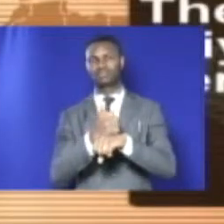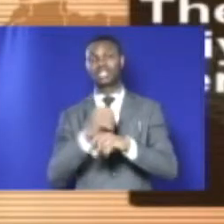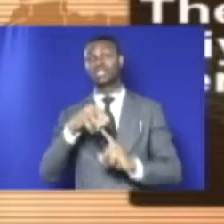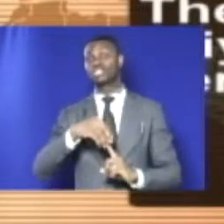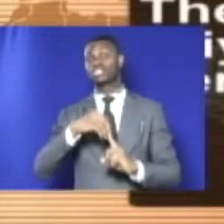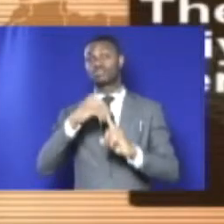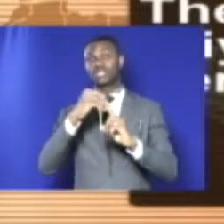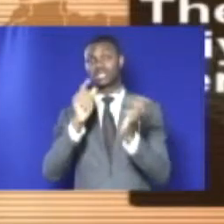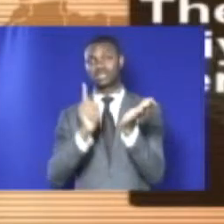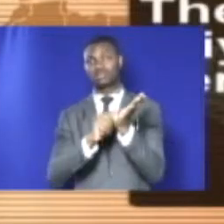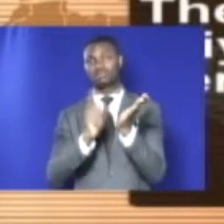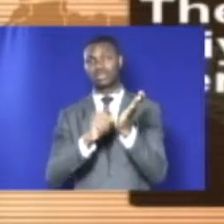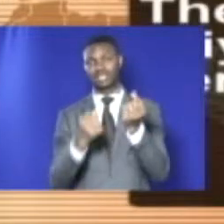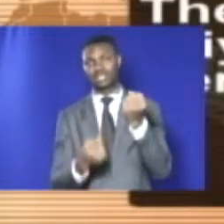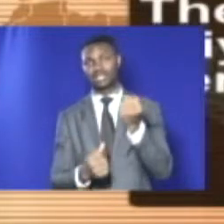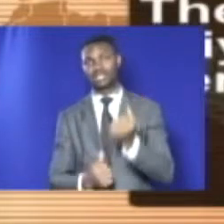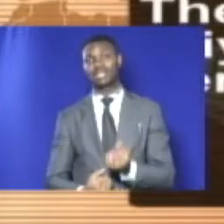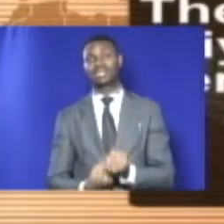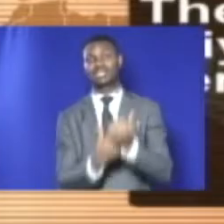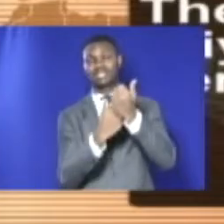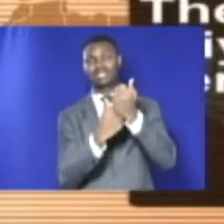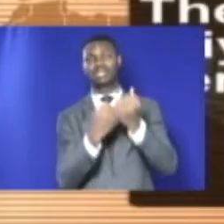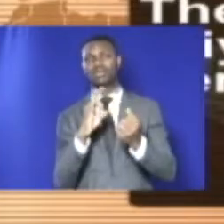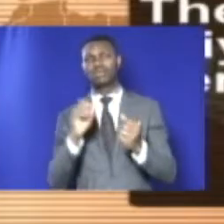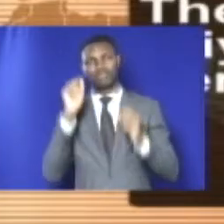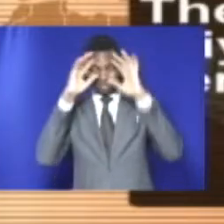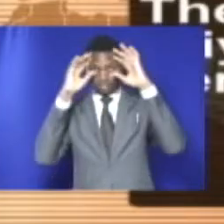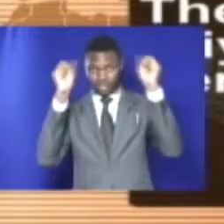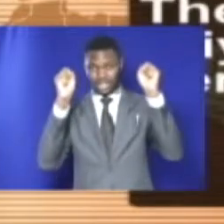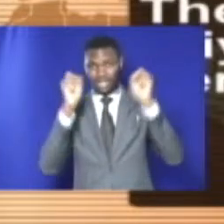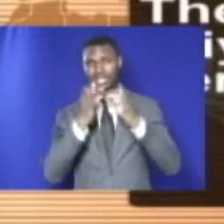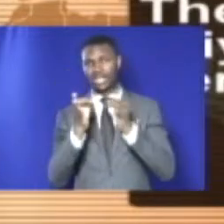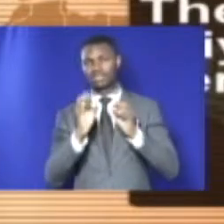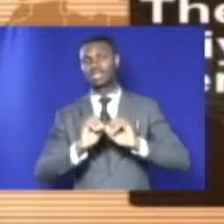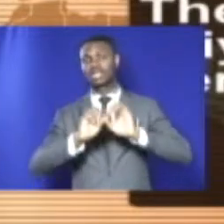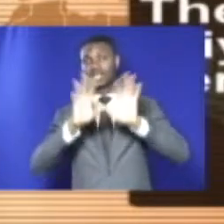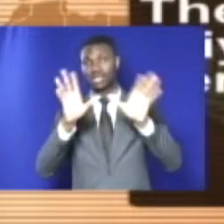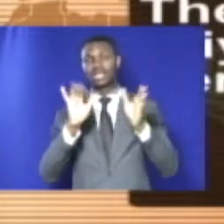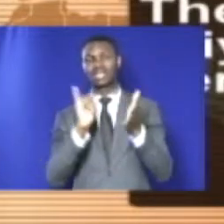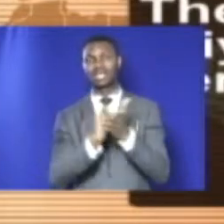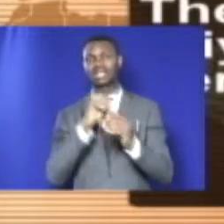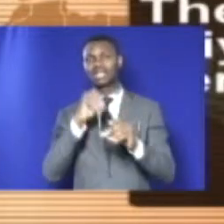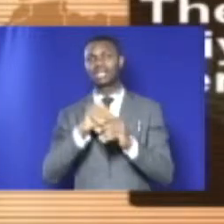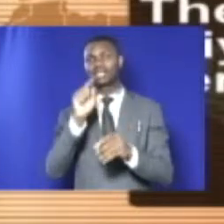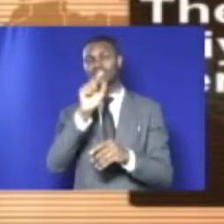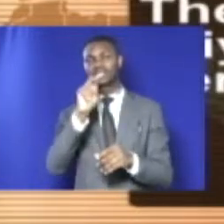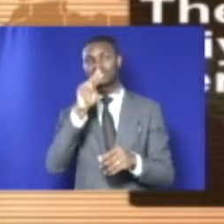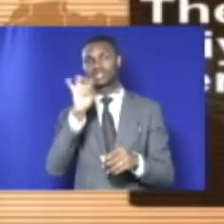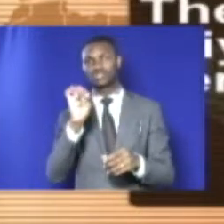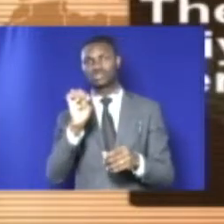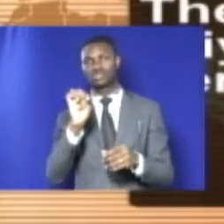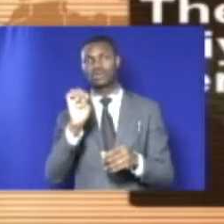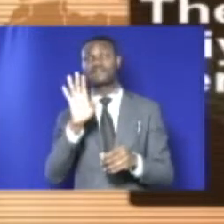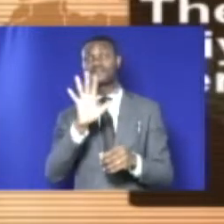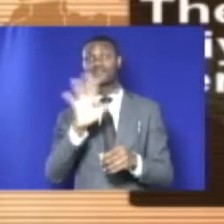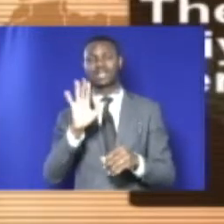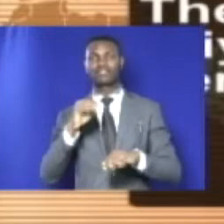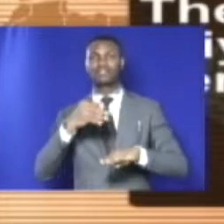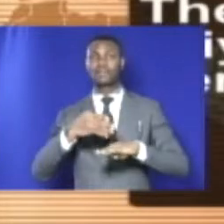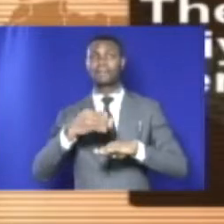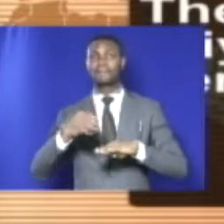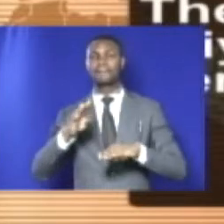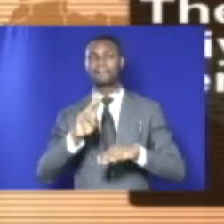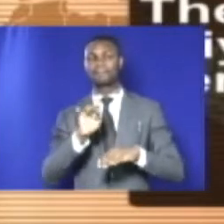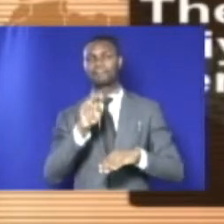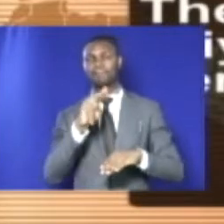Media and Publicity, DCP Musa from Nigerian Police Zone 5, that is Benin City, as his last station house